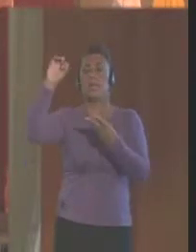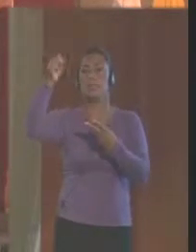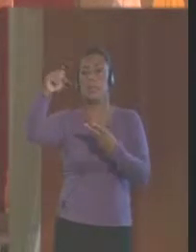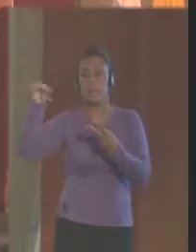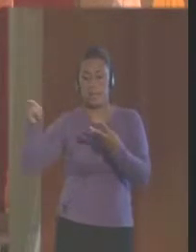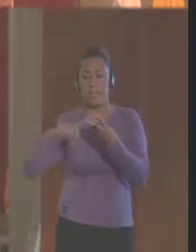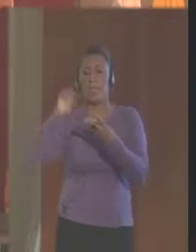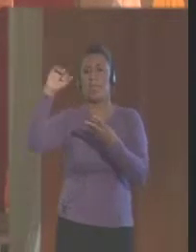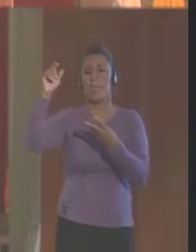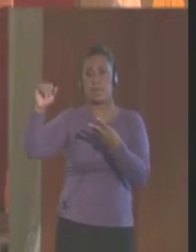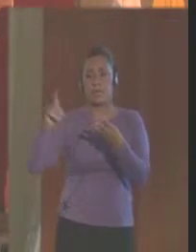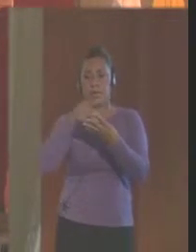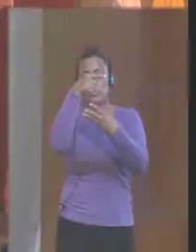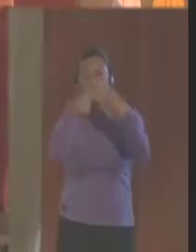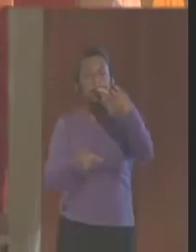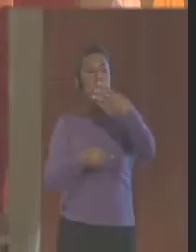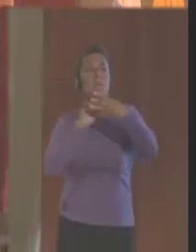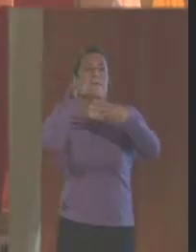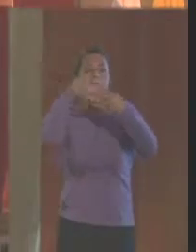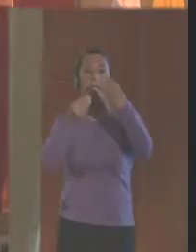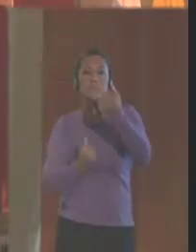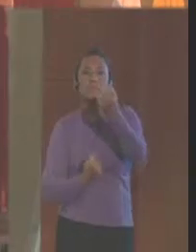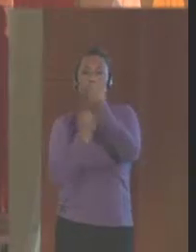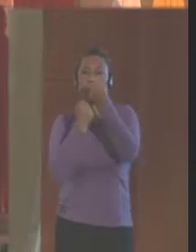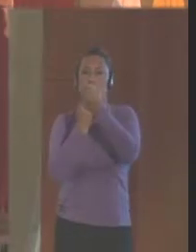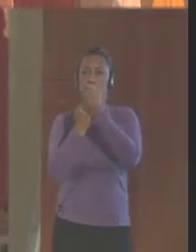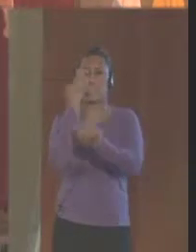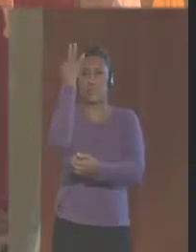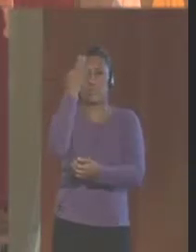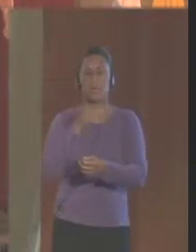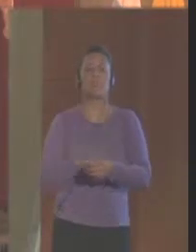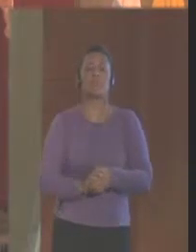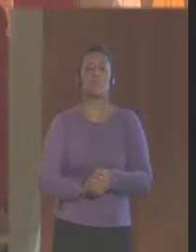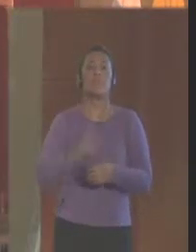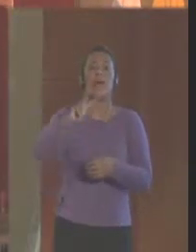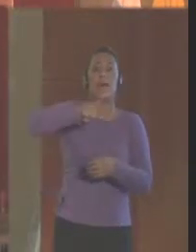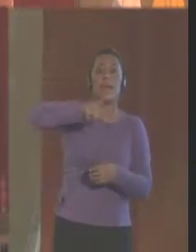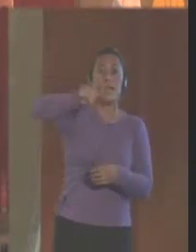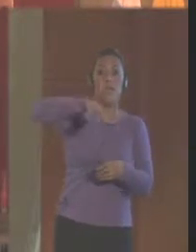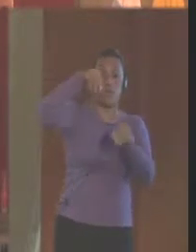a sub-regional focal point in times of need.